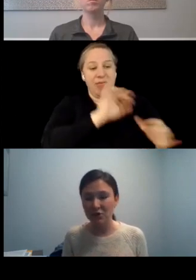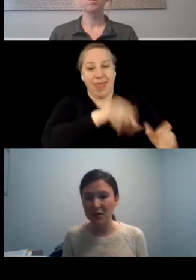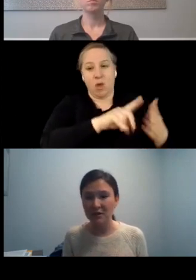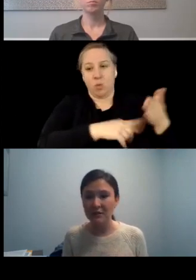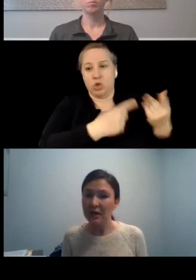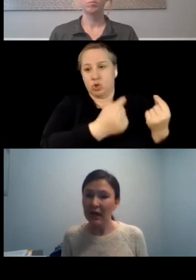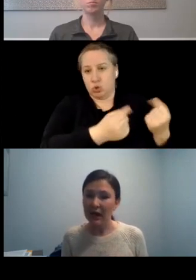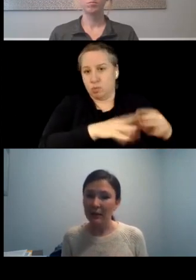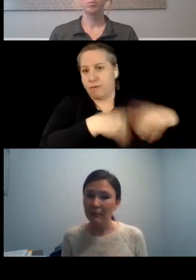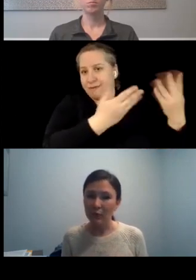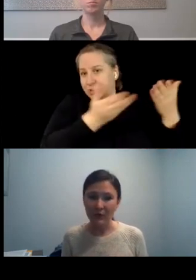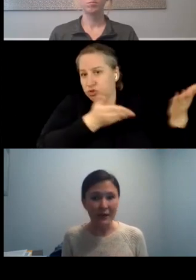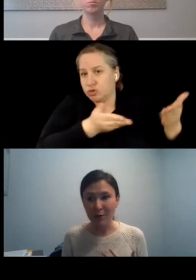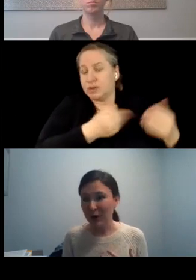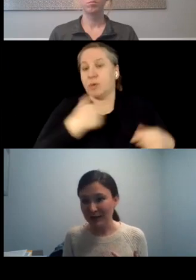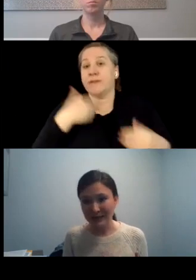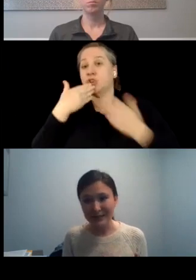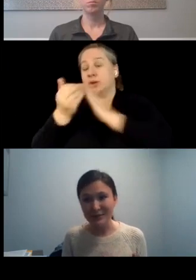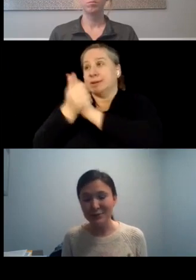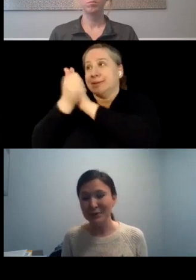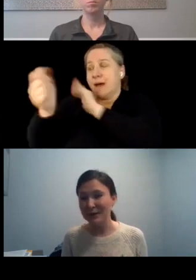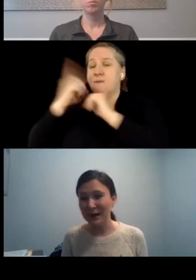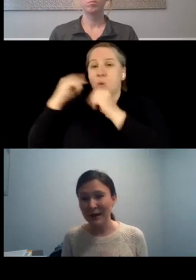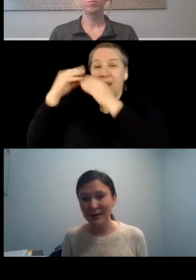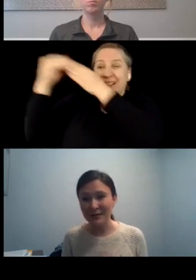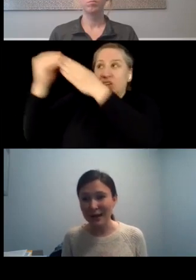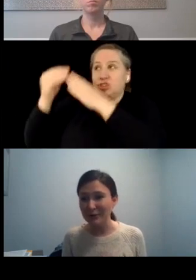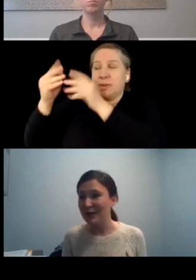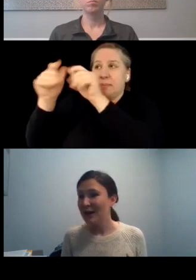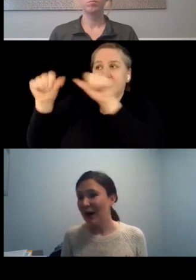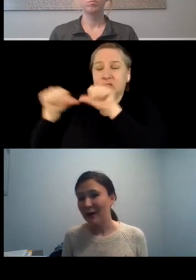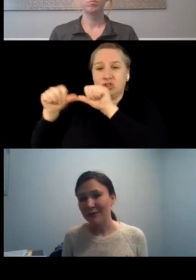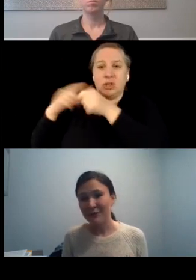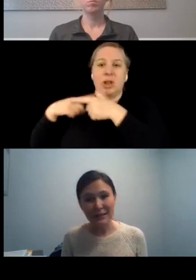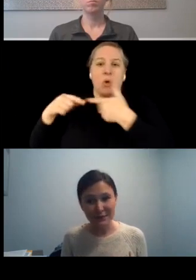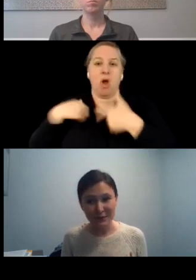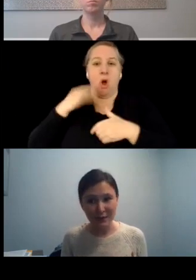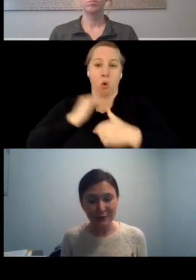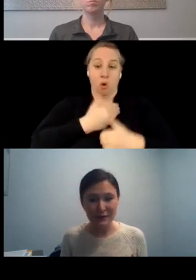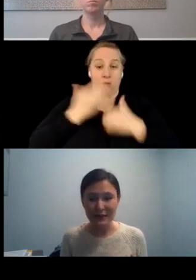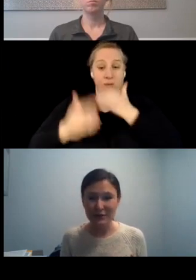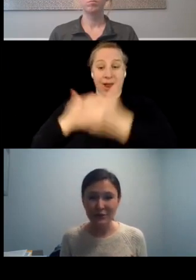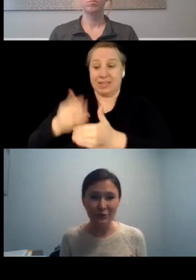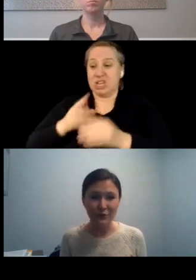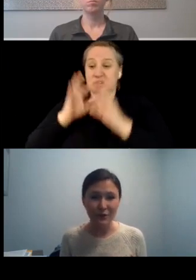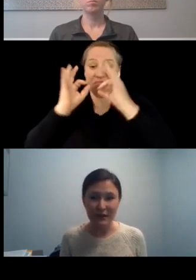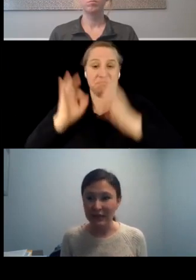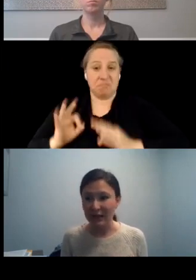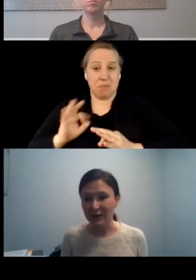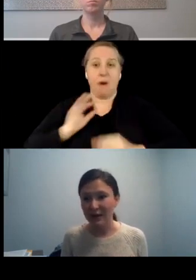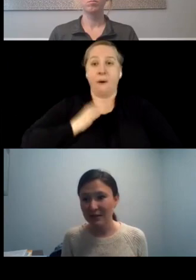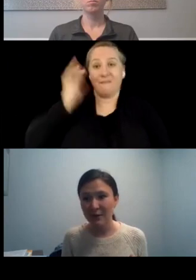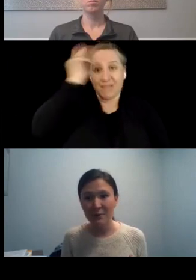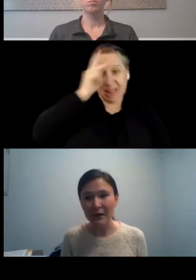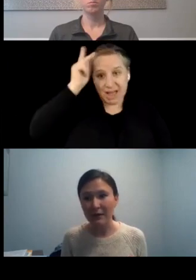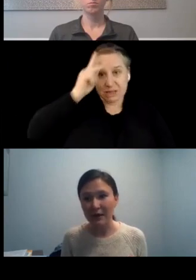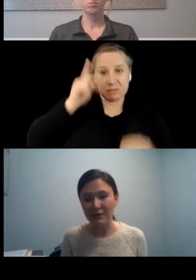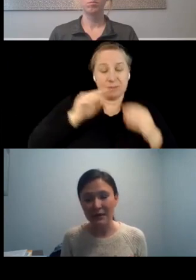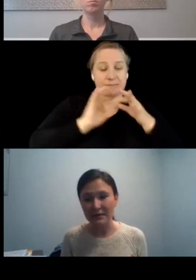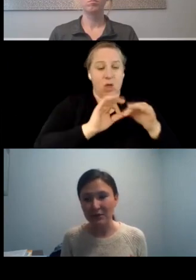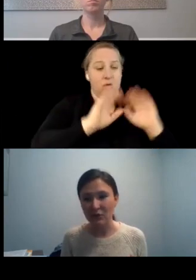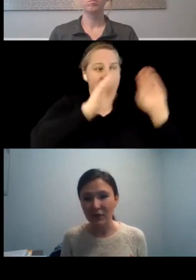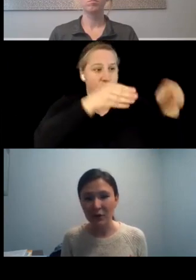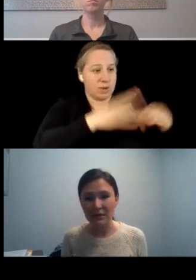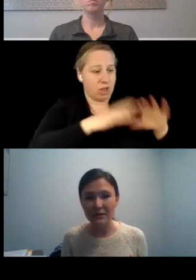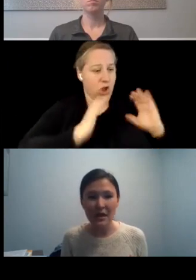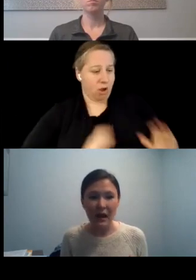leadership positions. We've kind of got our processes really well ironed out, our philosophy related to taking care of the customer and making that